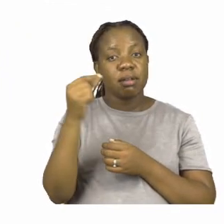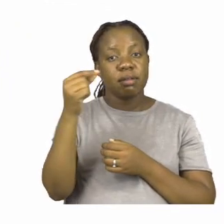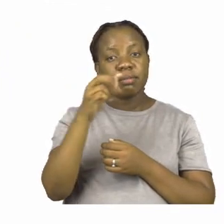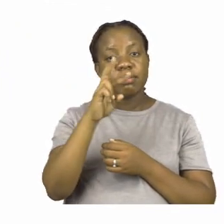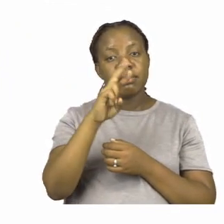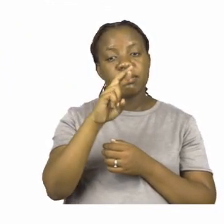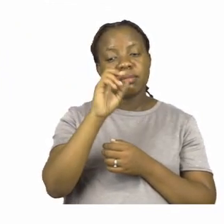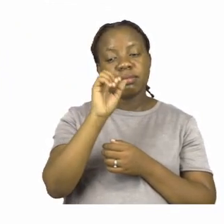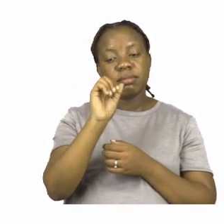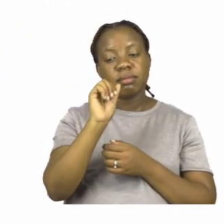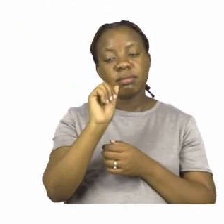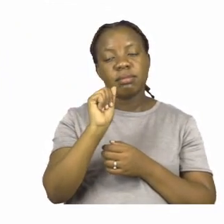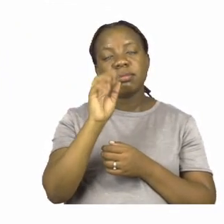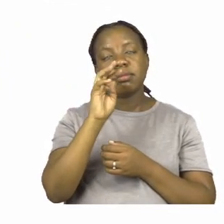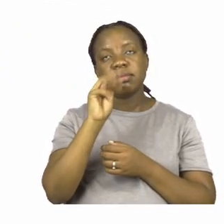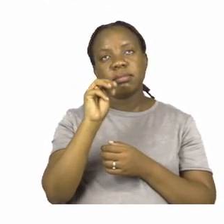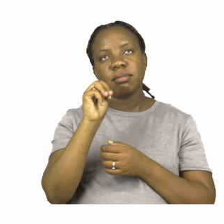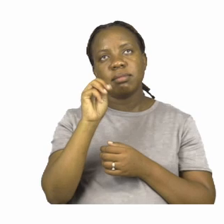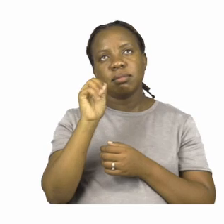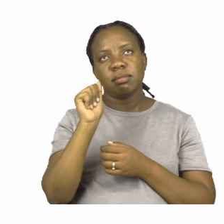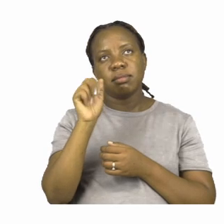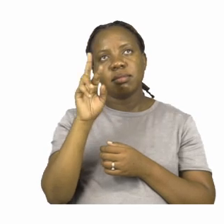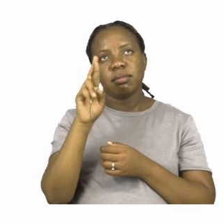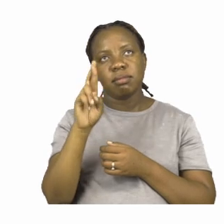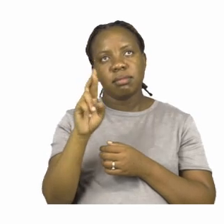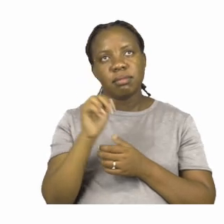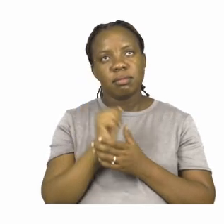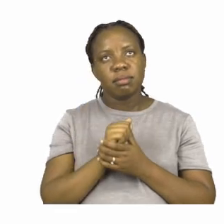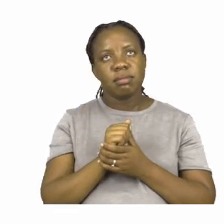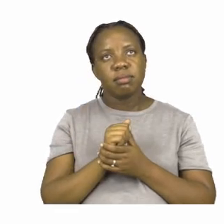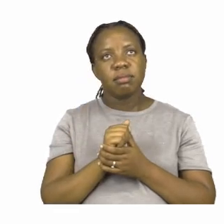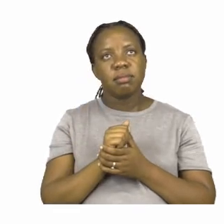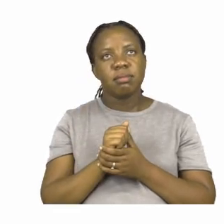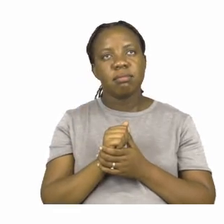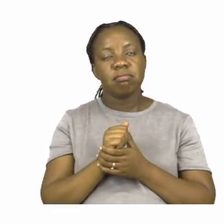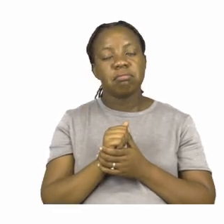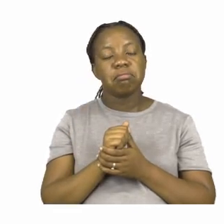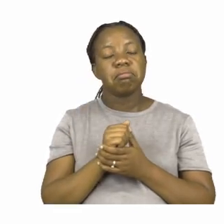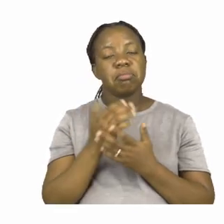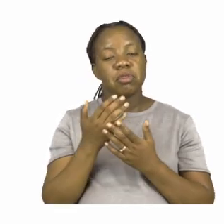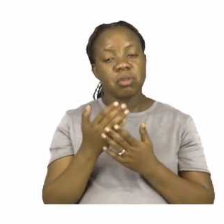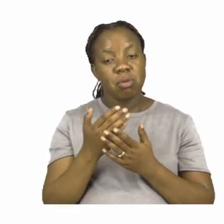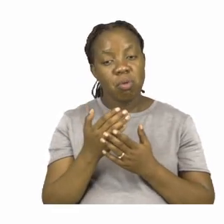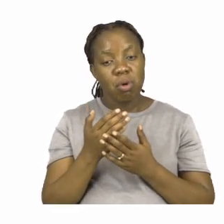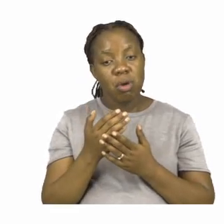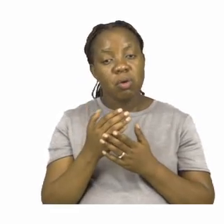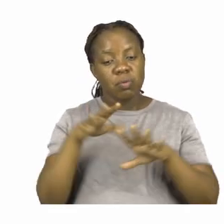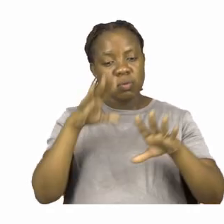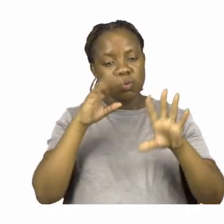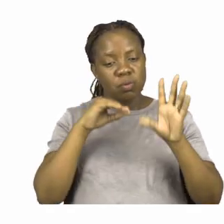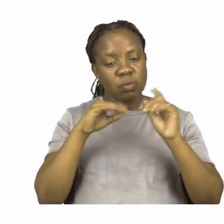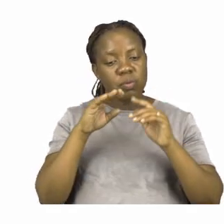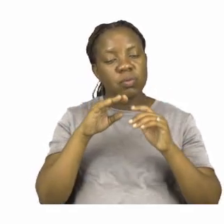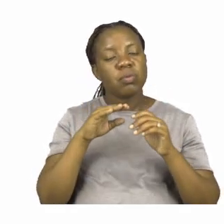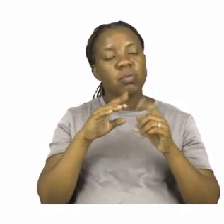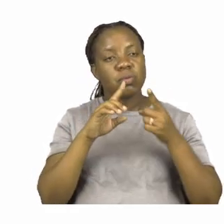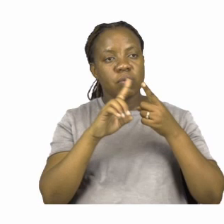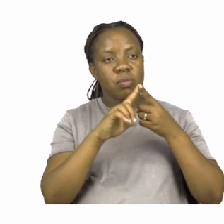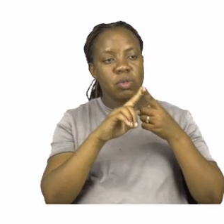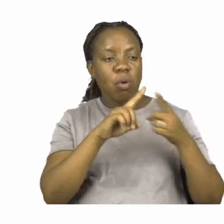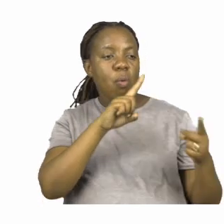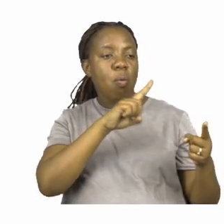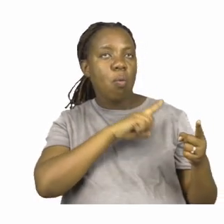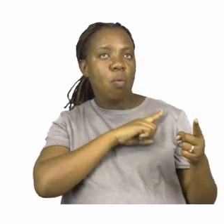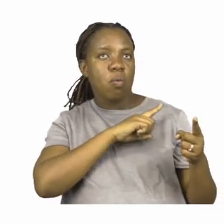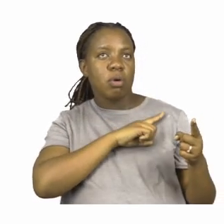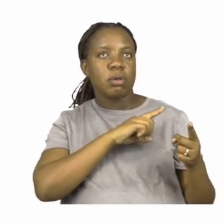And today we are looking at why and because. It says there that we have to